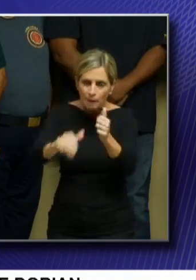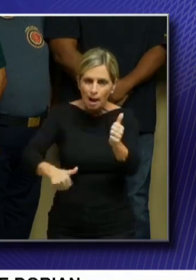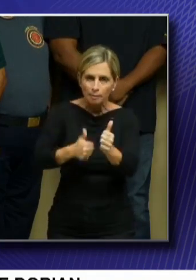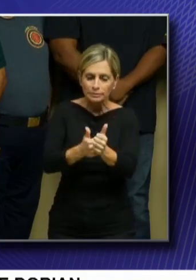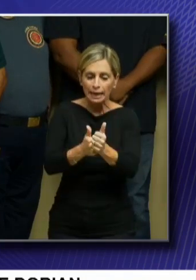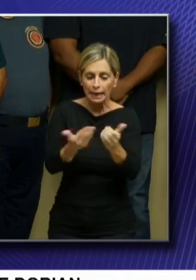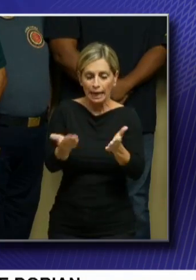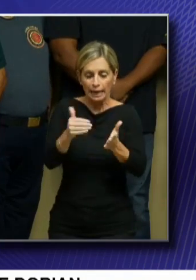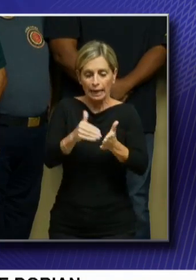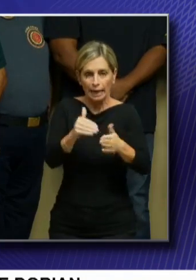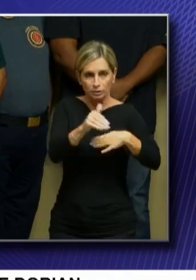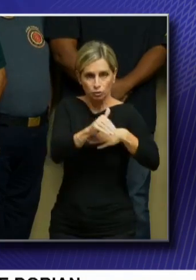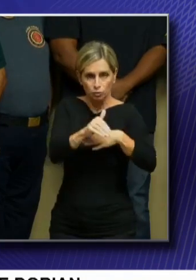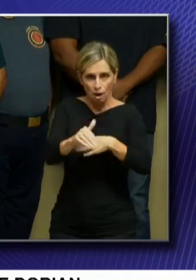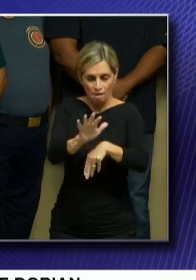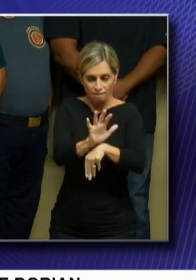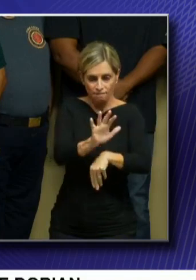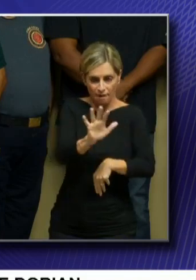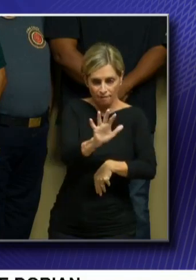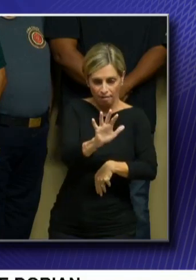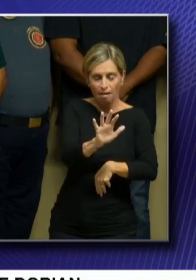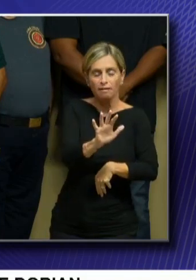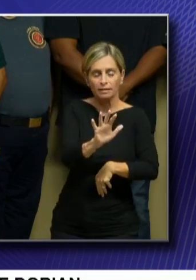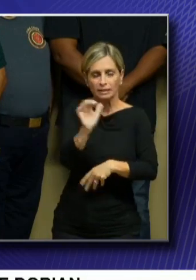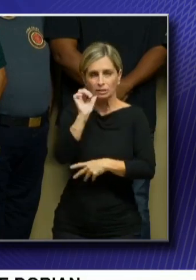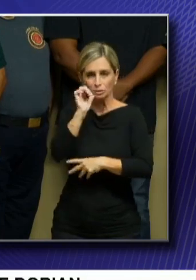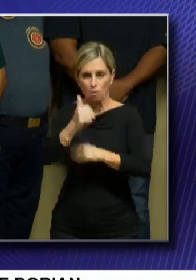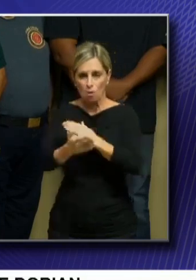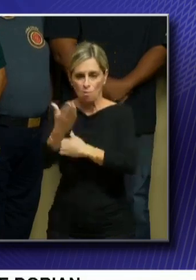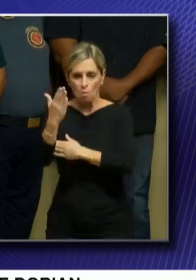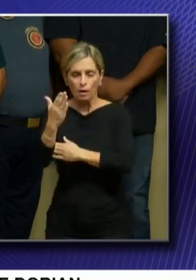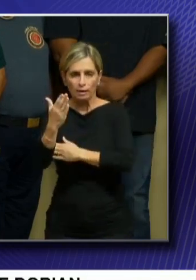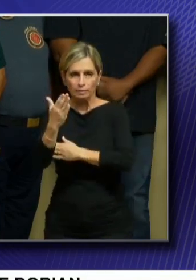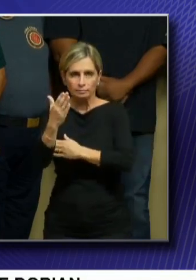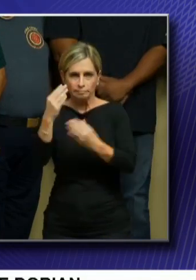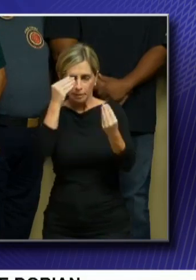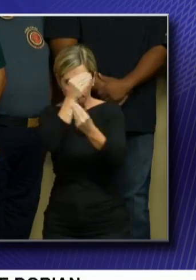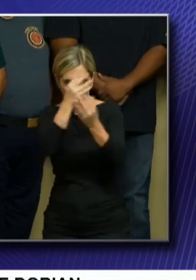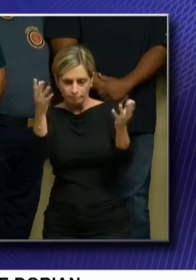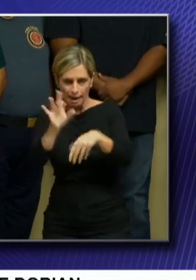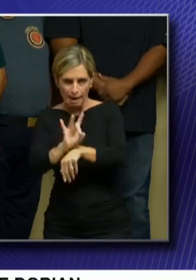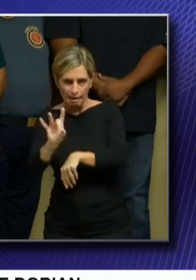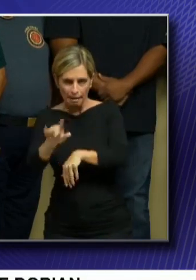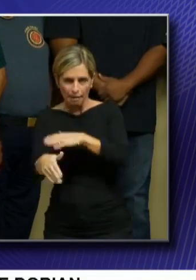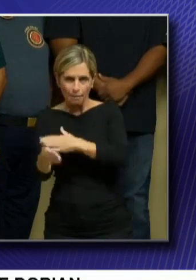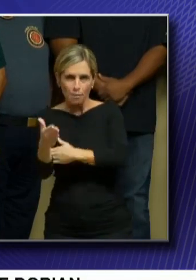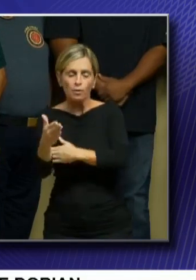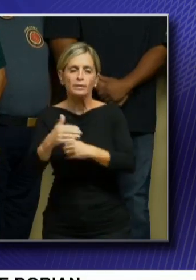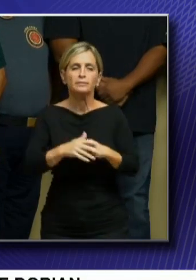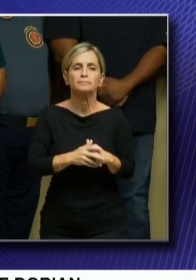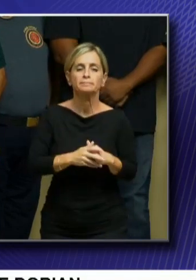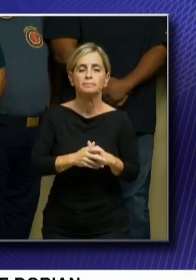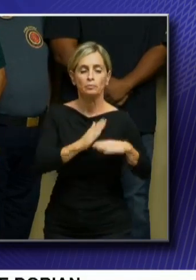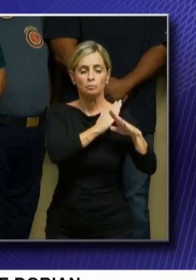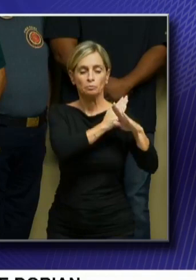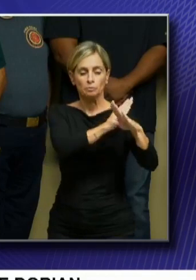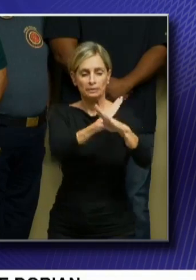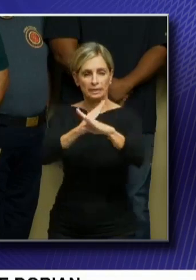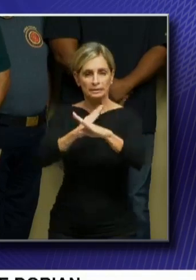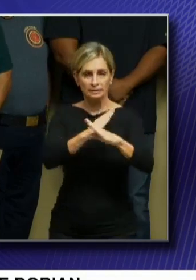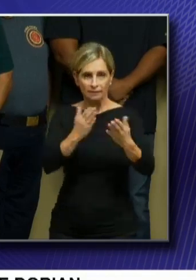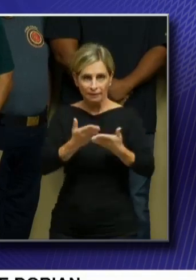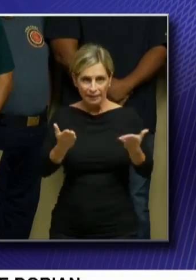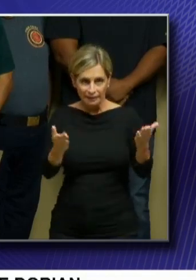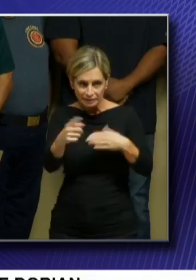then we'll be starting our updates at 8 o'clock tomorrow morning. Again, protective actions that you can take. Continue